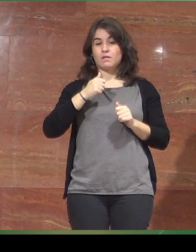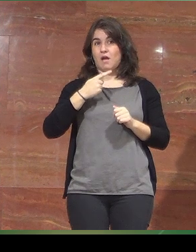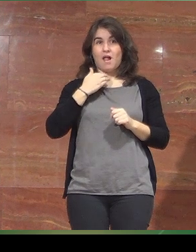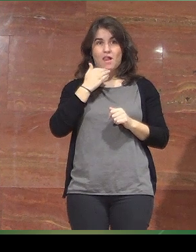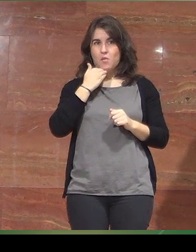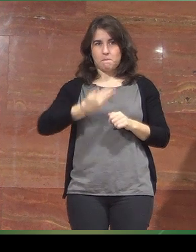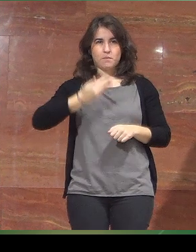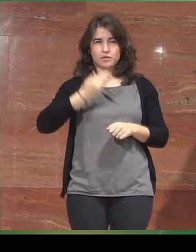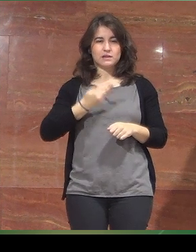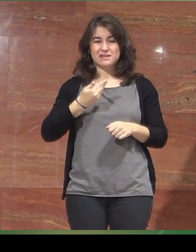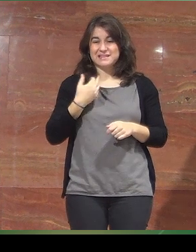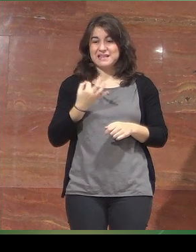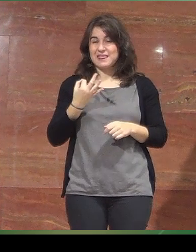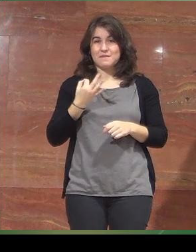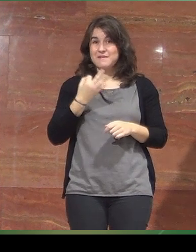it.